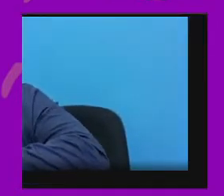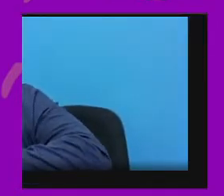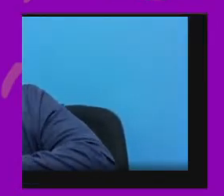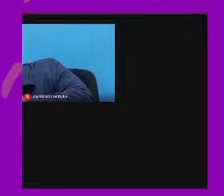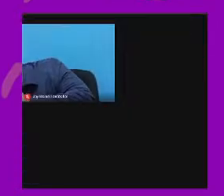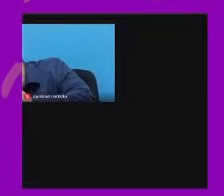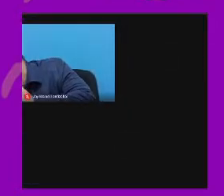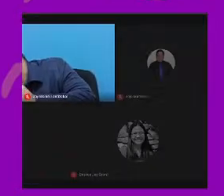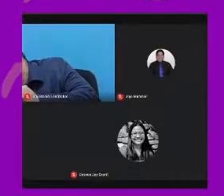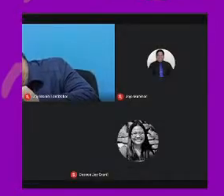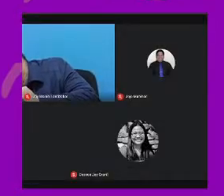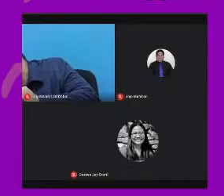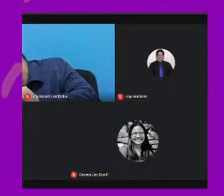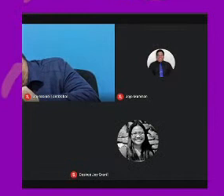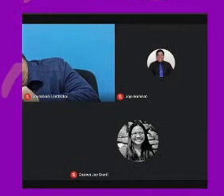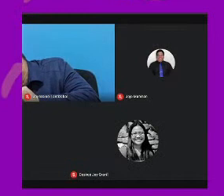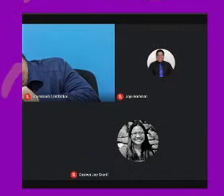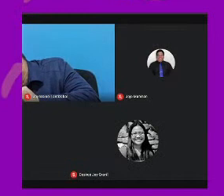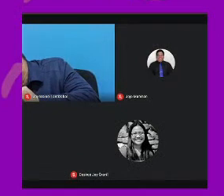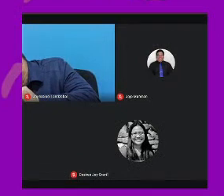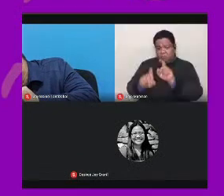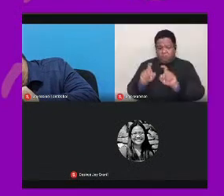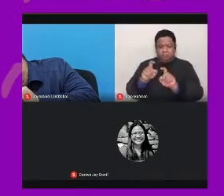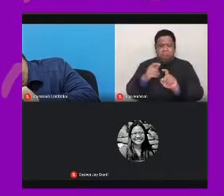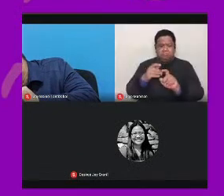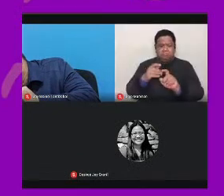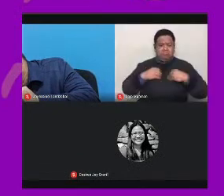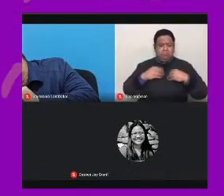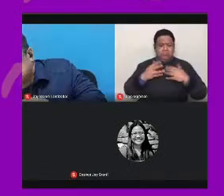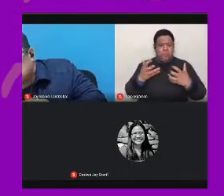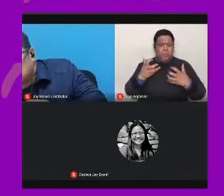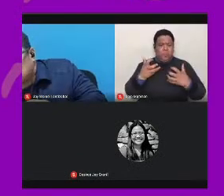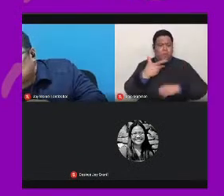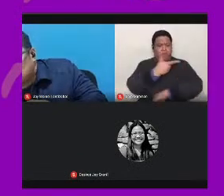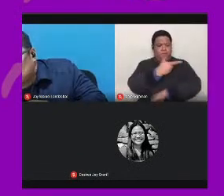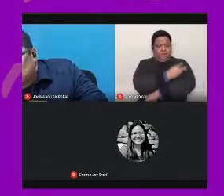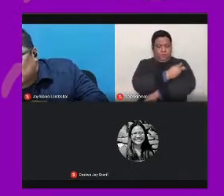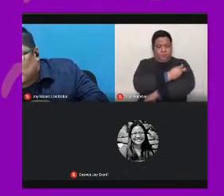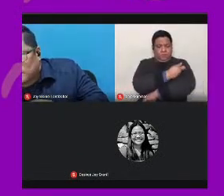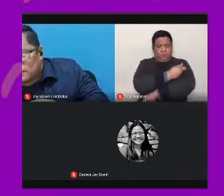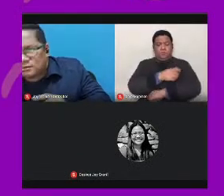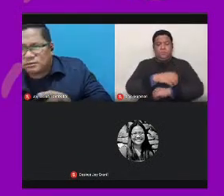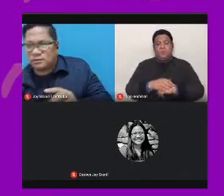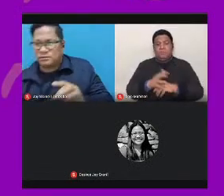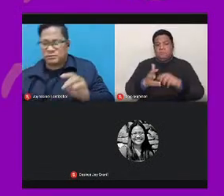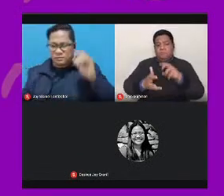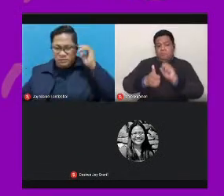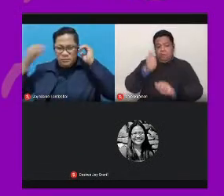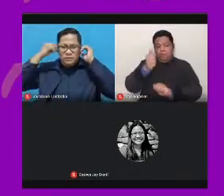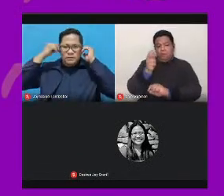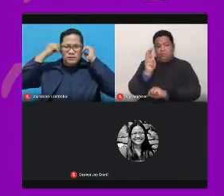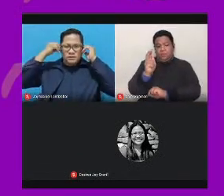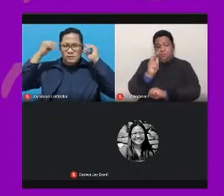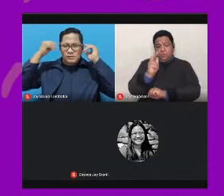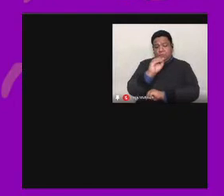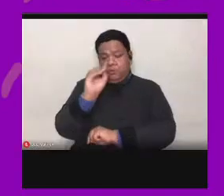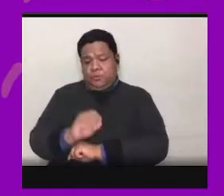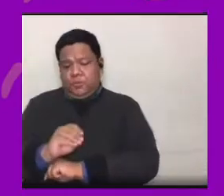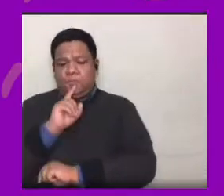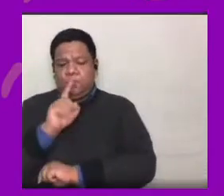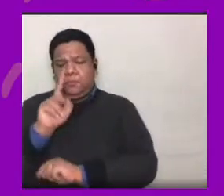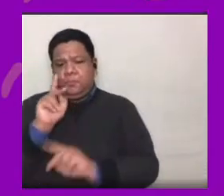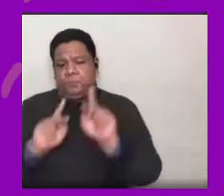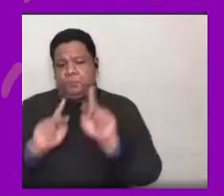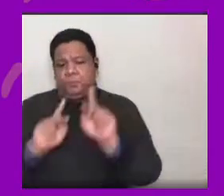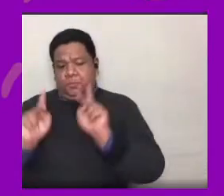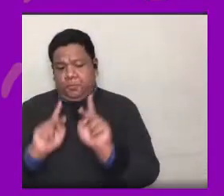polled are saying that they want to take the vaccine. And the majority of those 30% are men. So we need